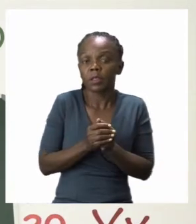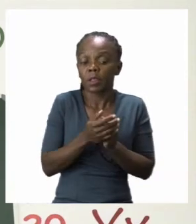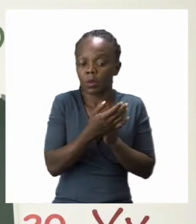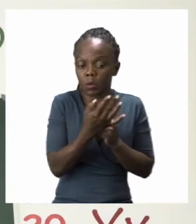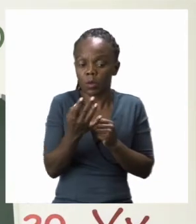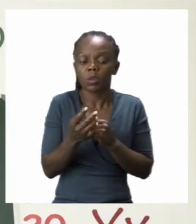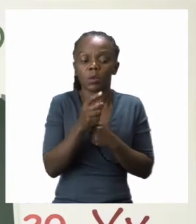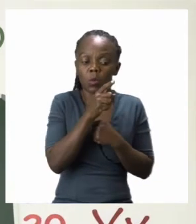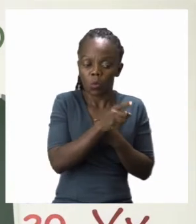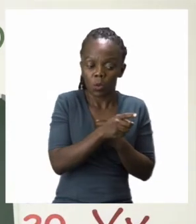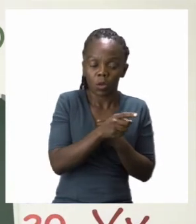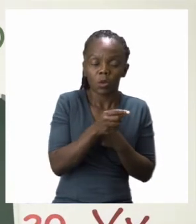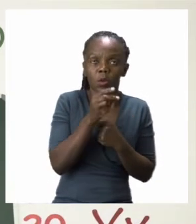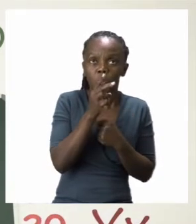3,